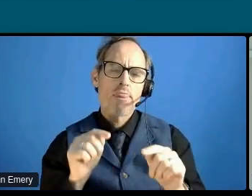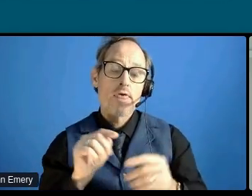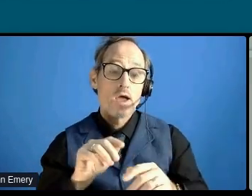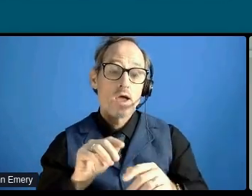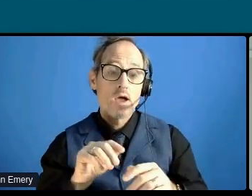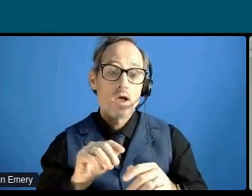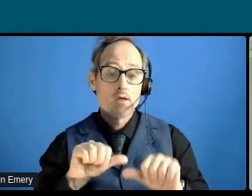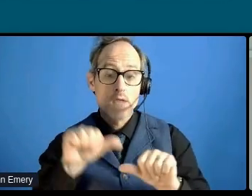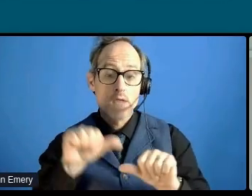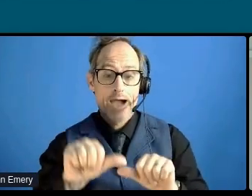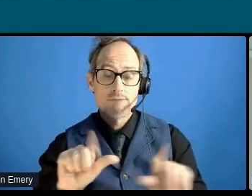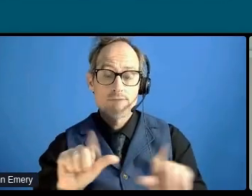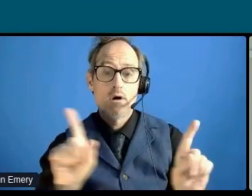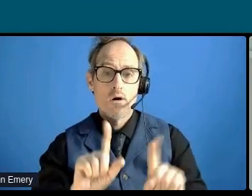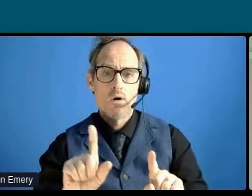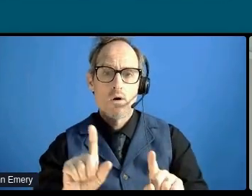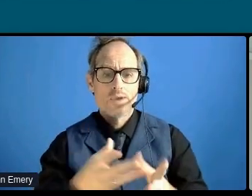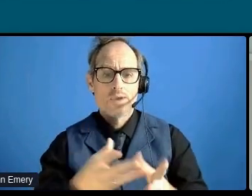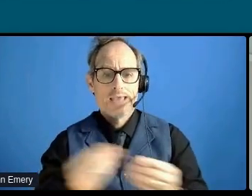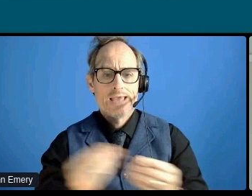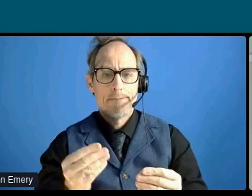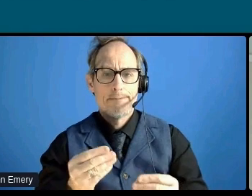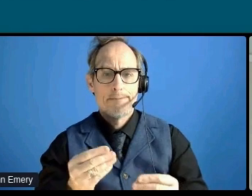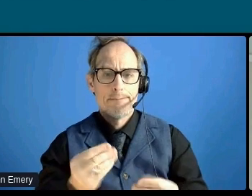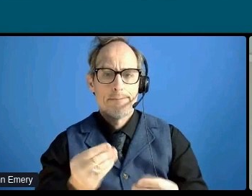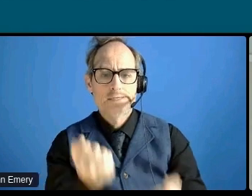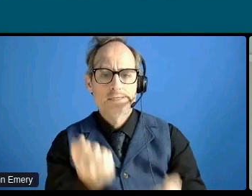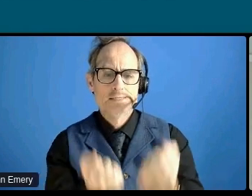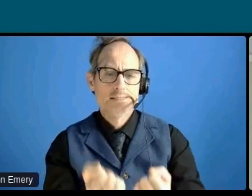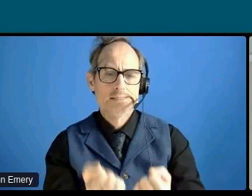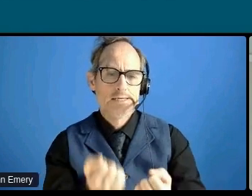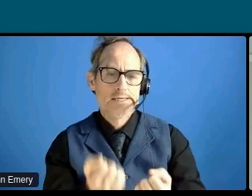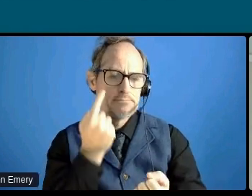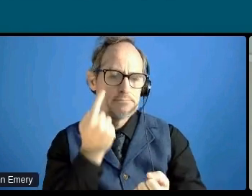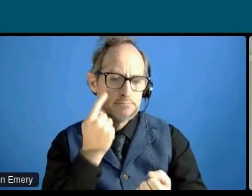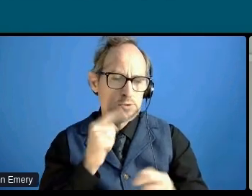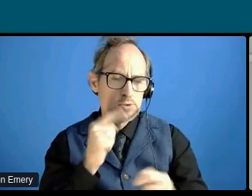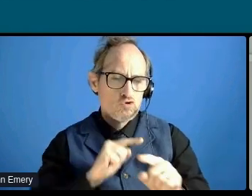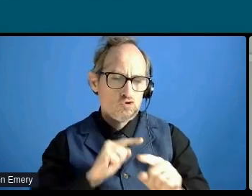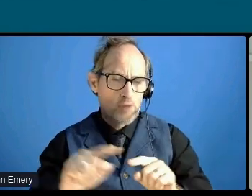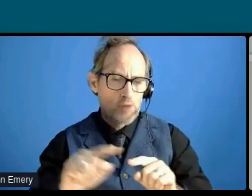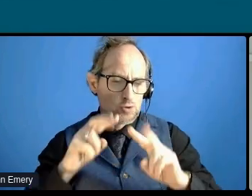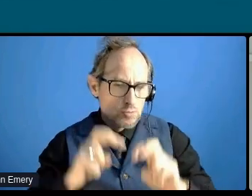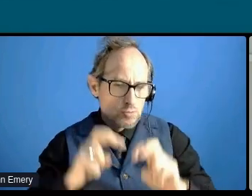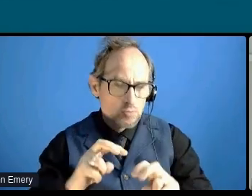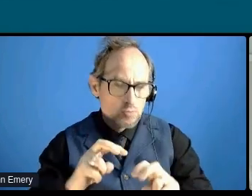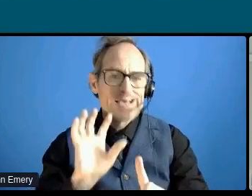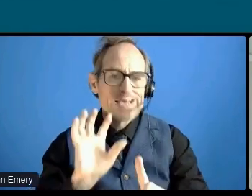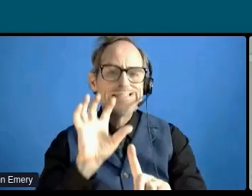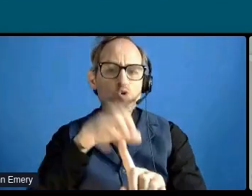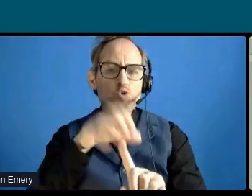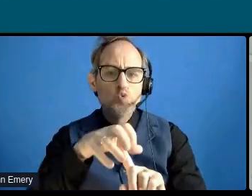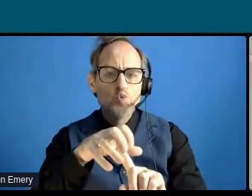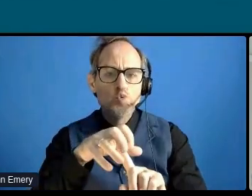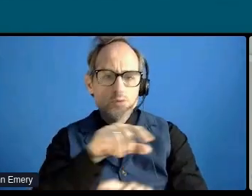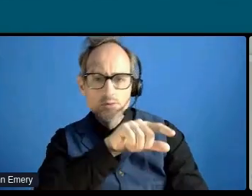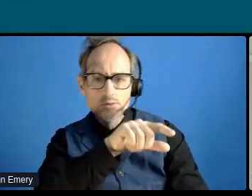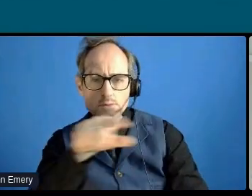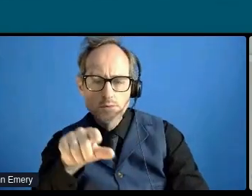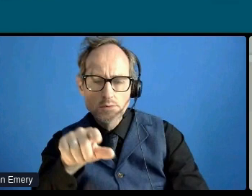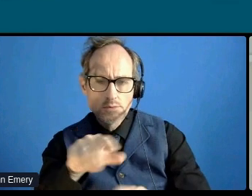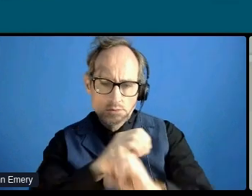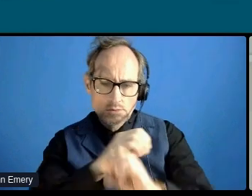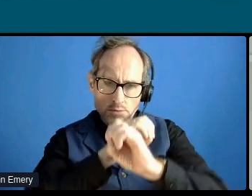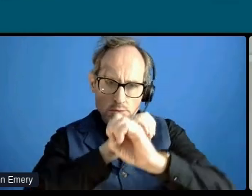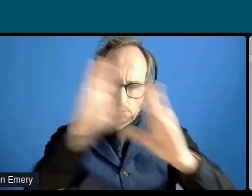to the gap analysis, to try and understand institutionally where are these gaps, what's the gap in knowledge